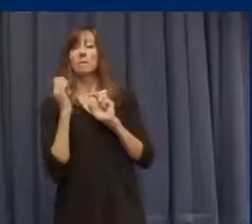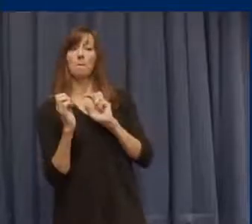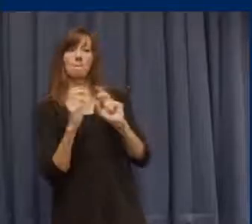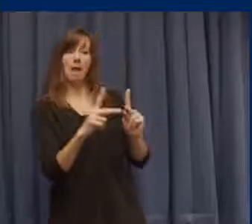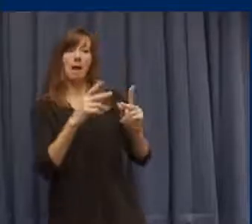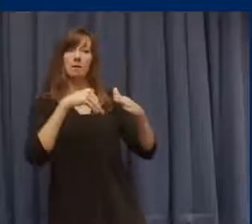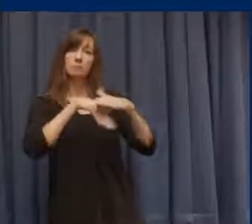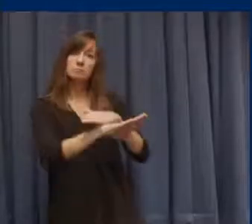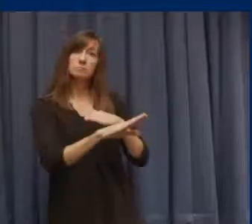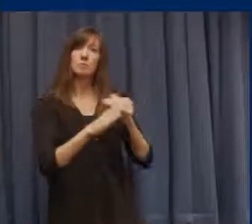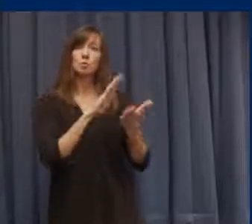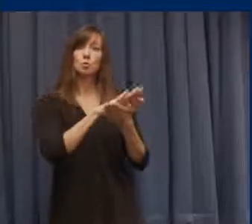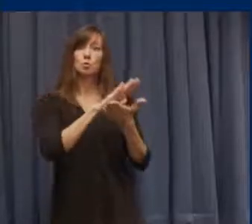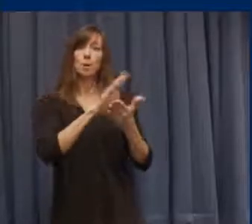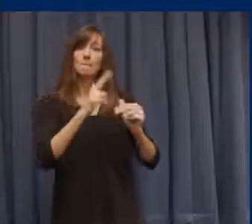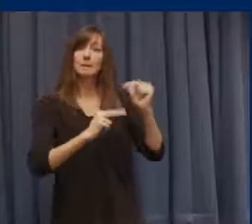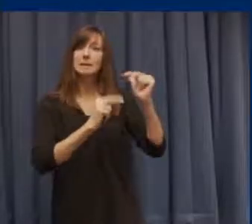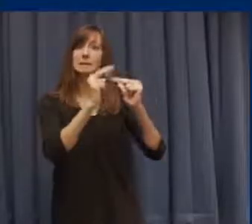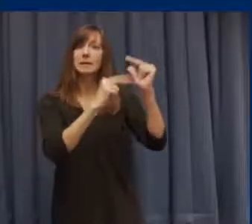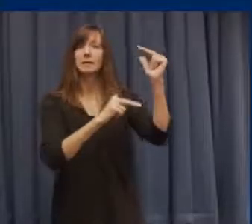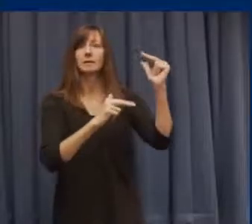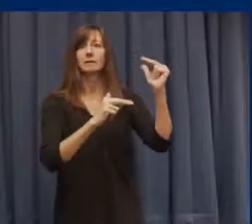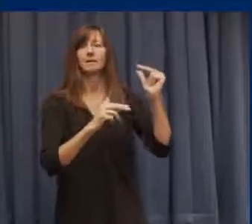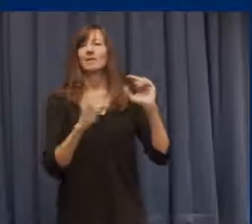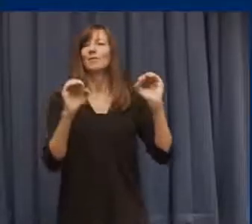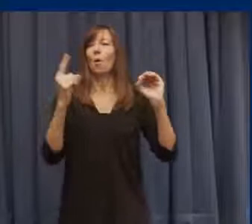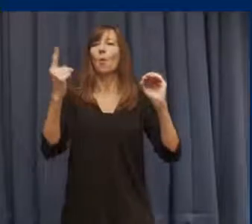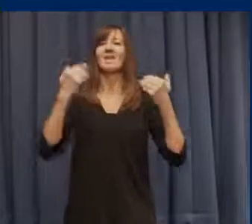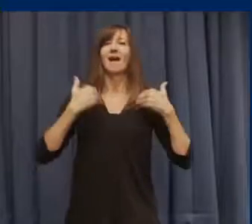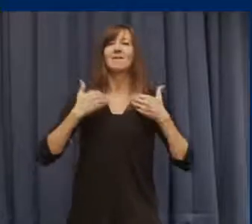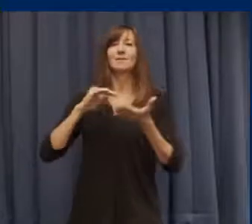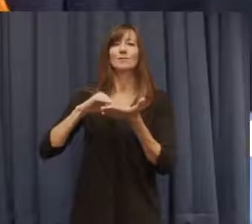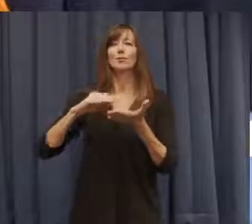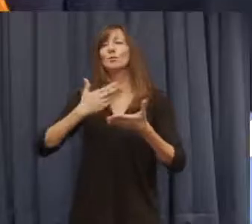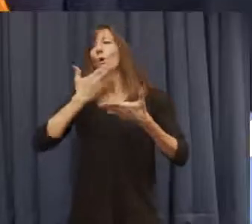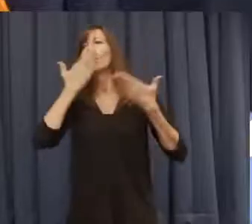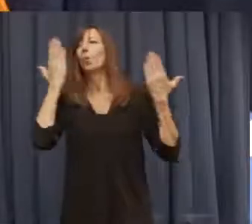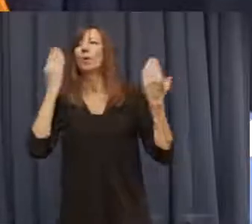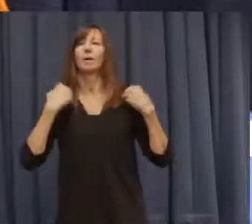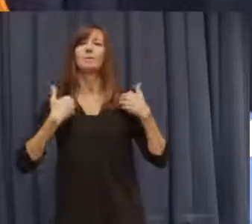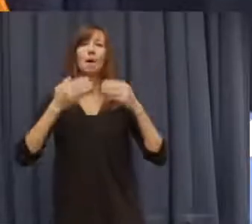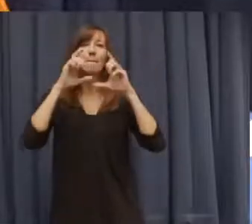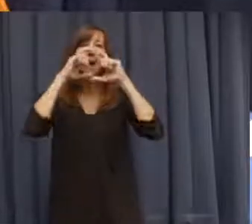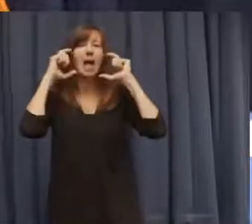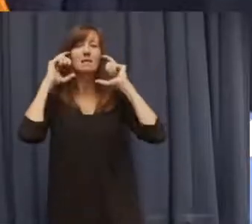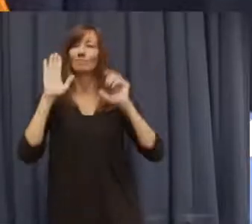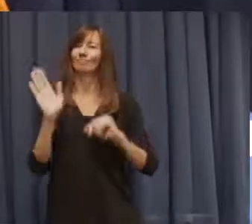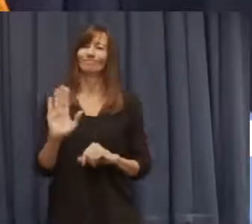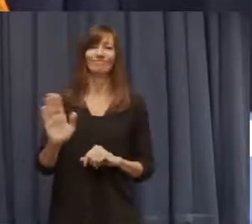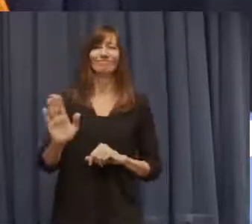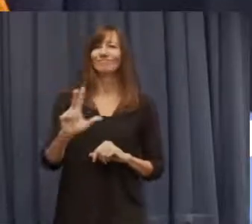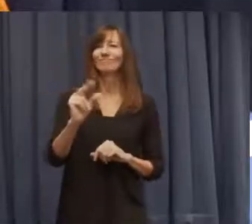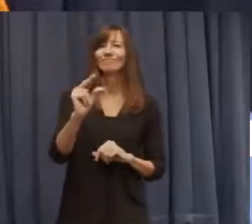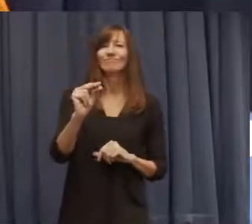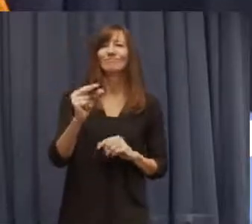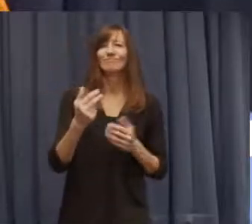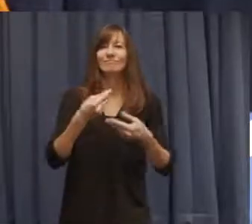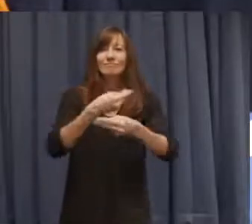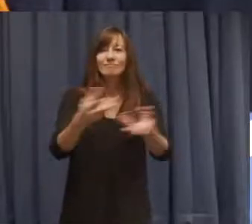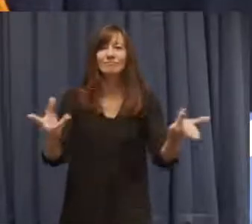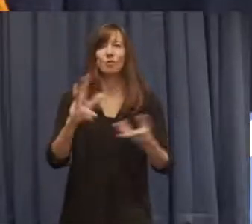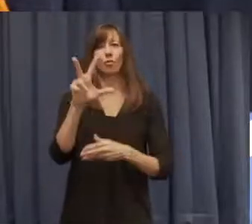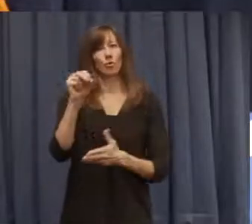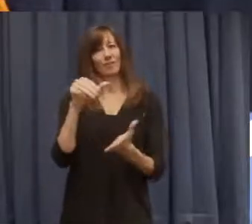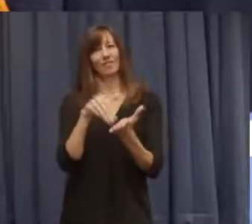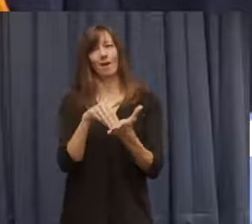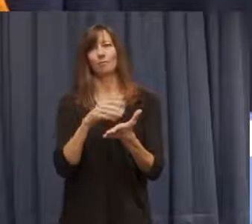that no one has an excuse not to have a mask, because we know that that is the most effective way to slow the spread, at